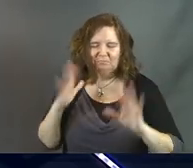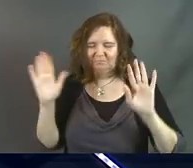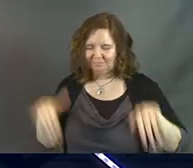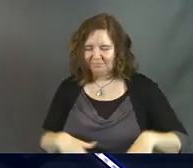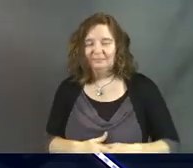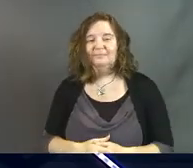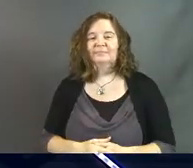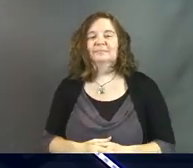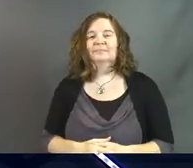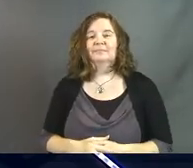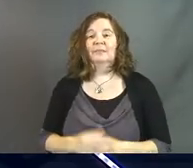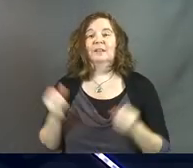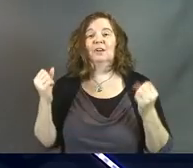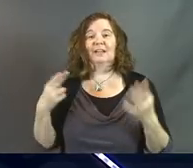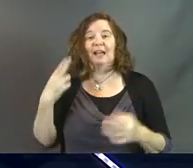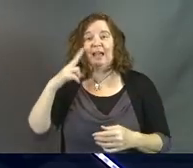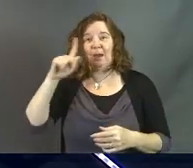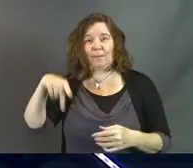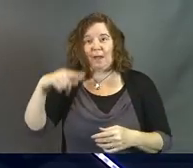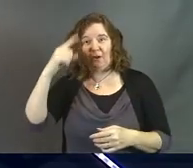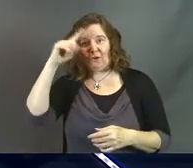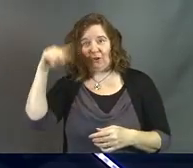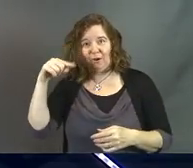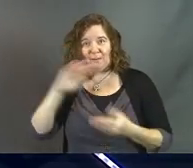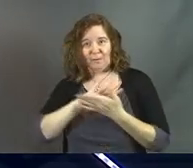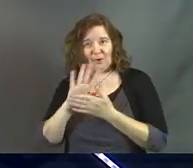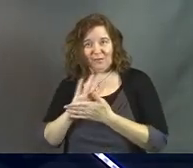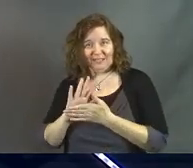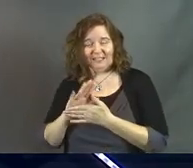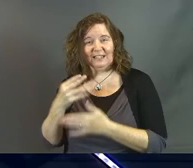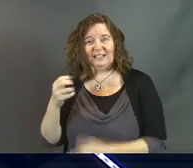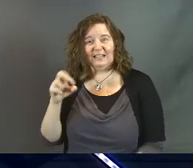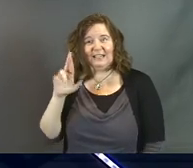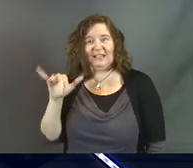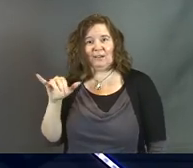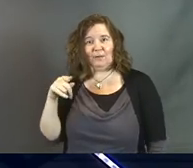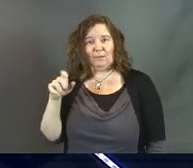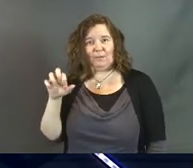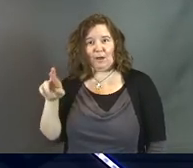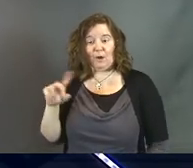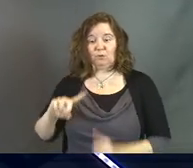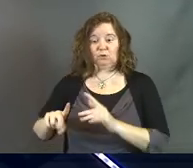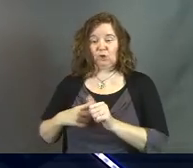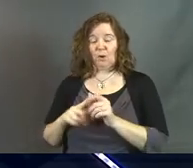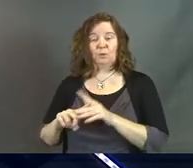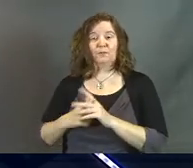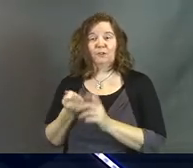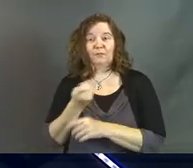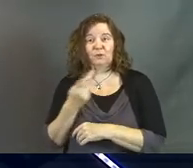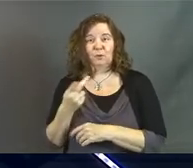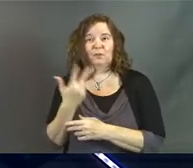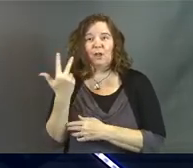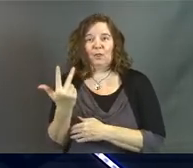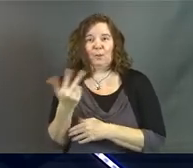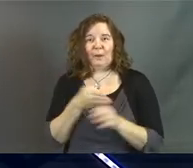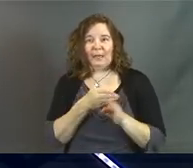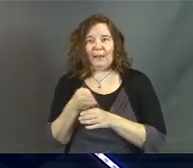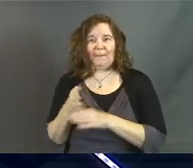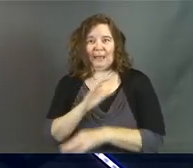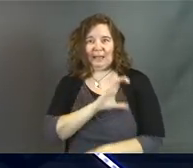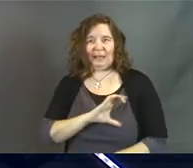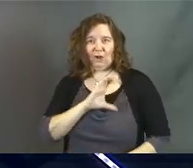it. There's a lot of Harry Potter movies out there, right? And when you start with the very first few, there's three main